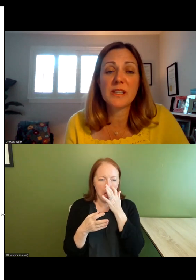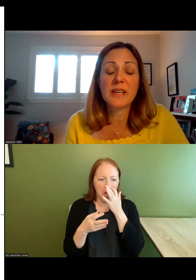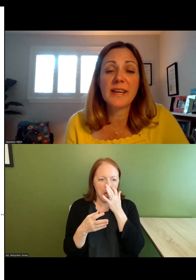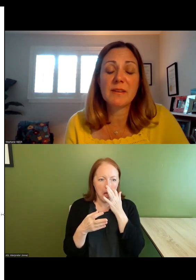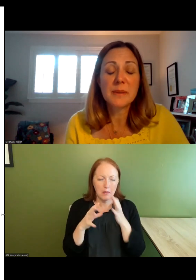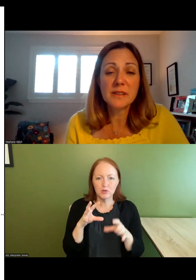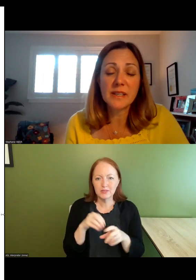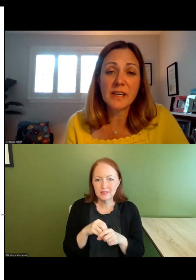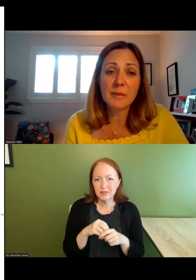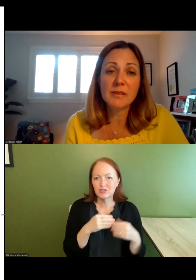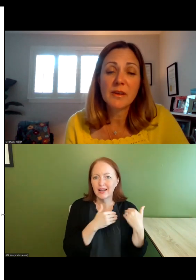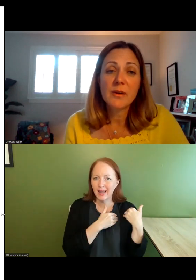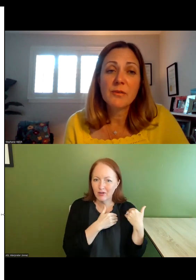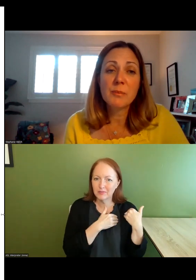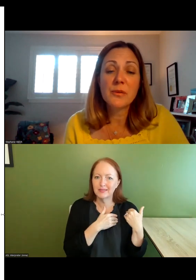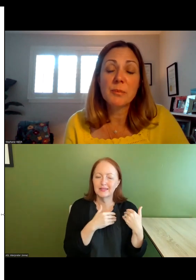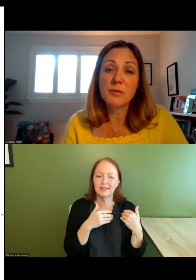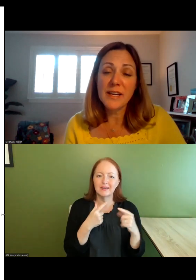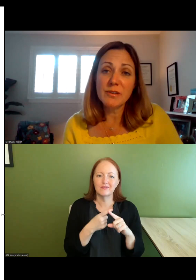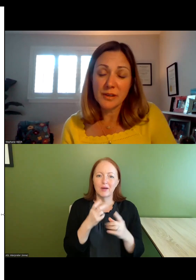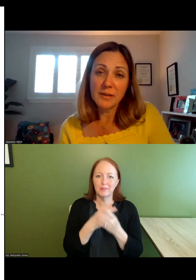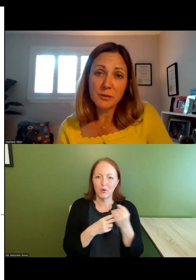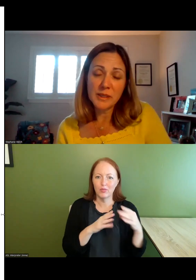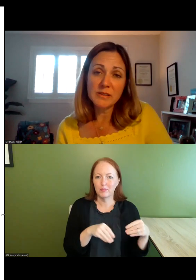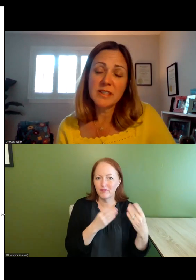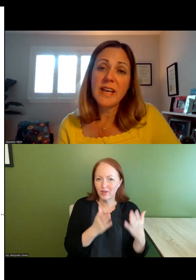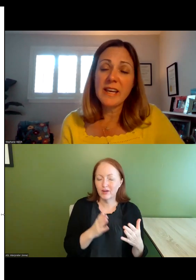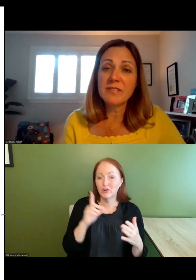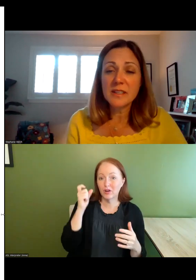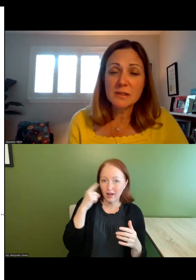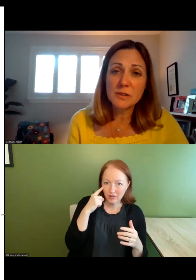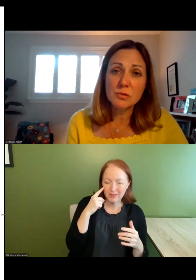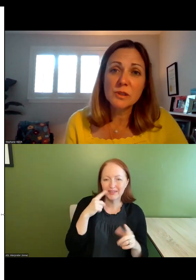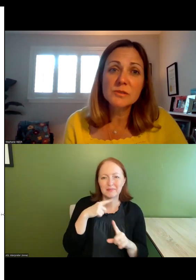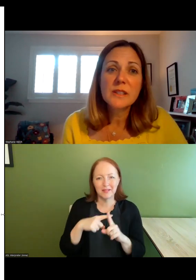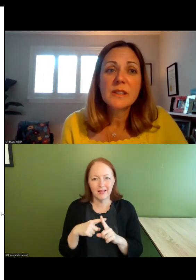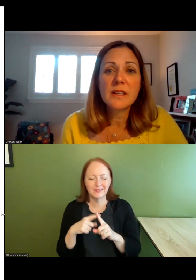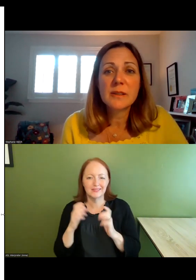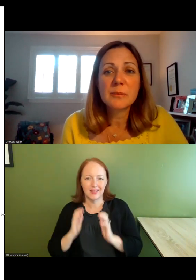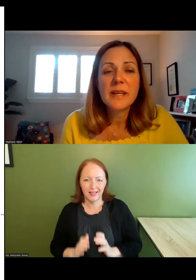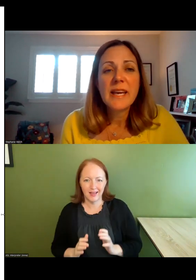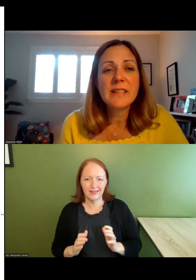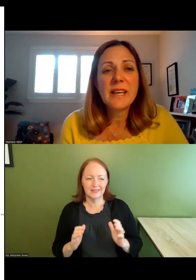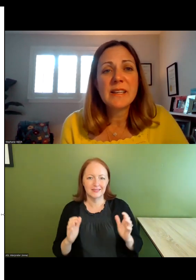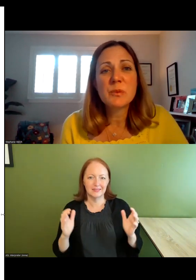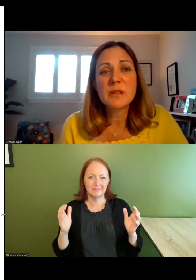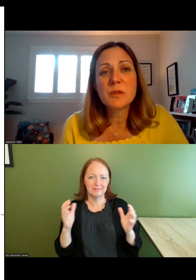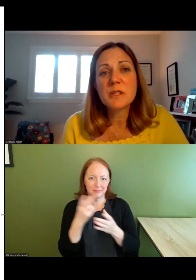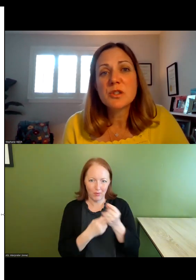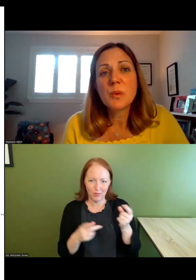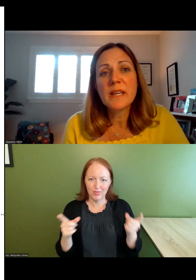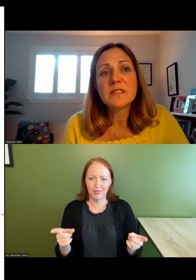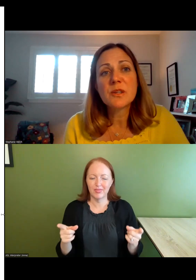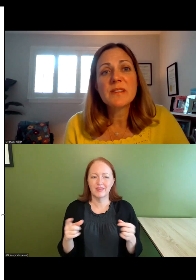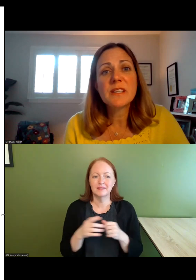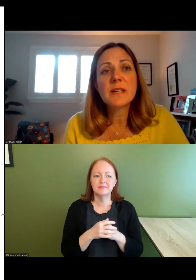participation and really accountability coming from both the provider or government and the individual. And it really would